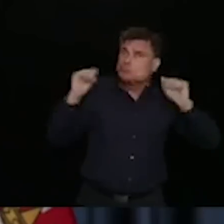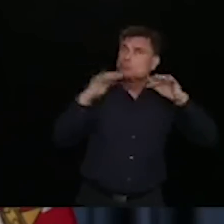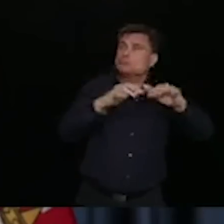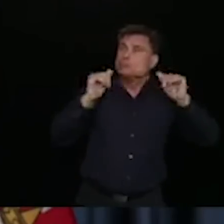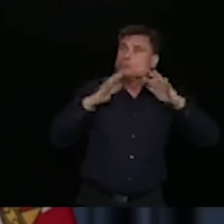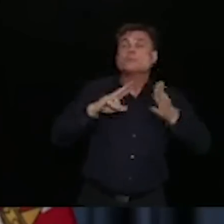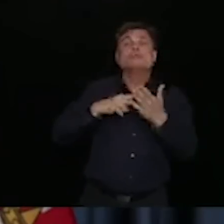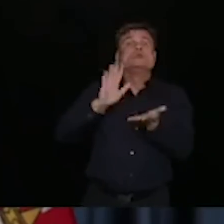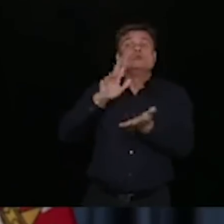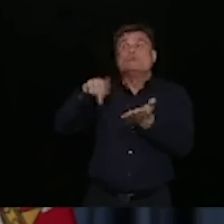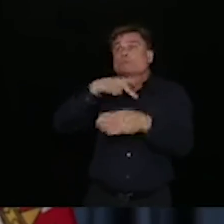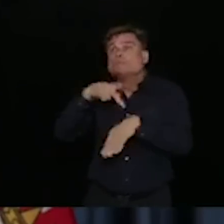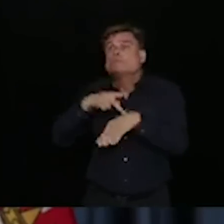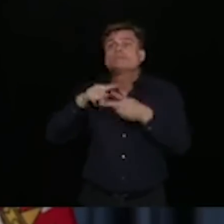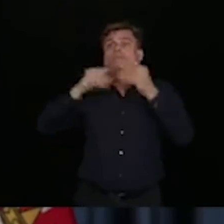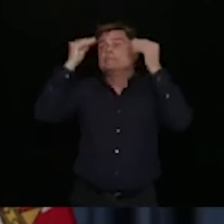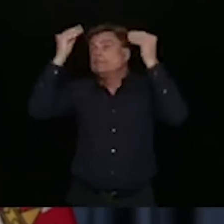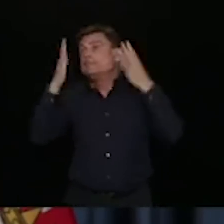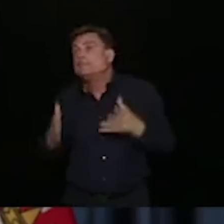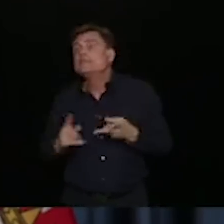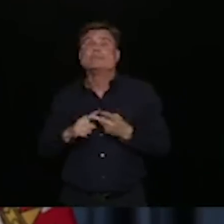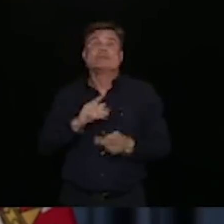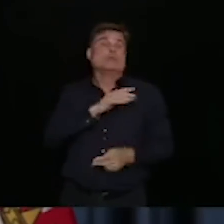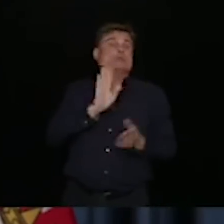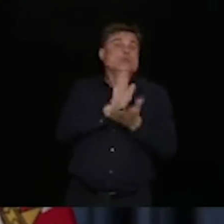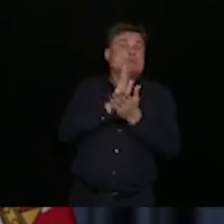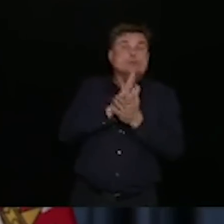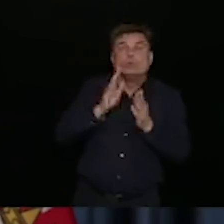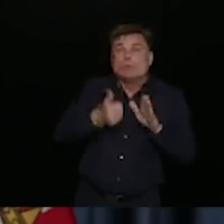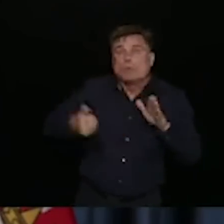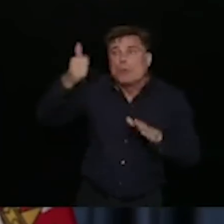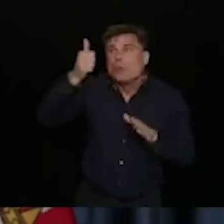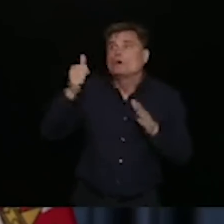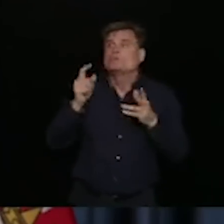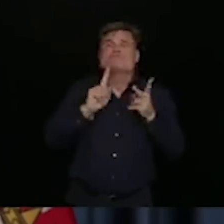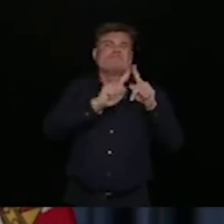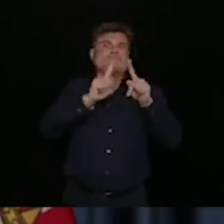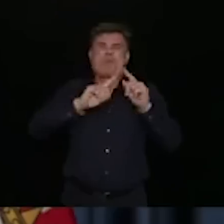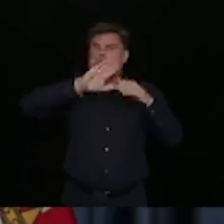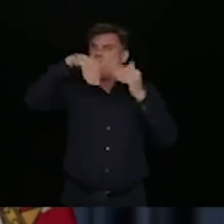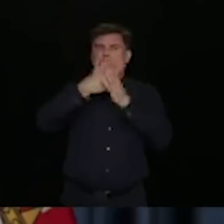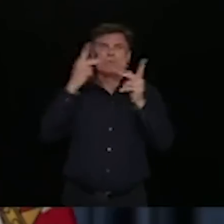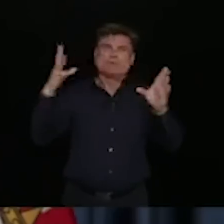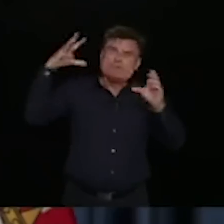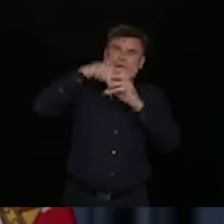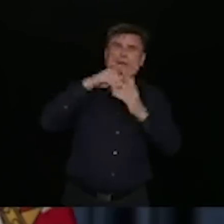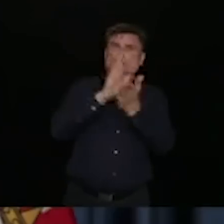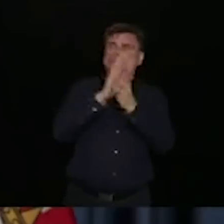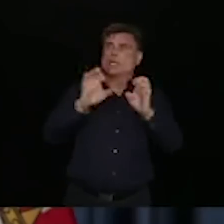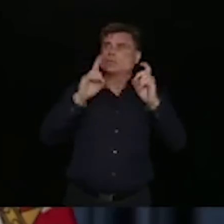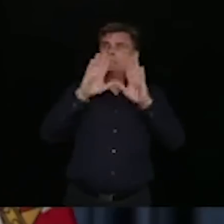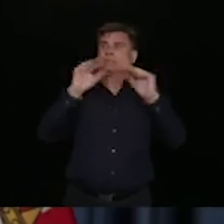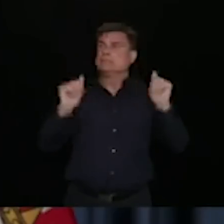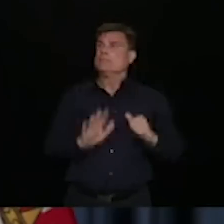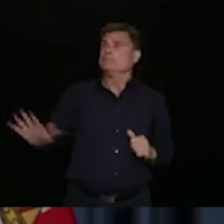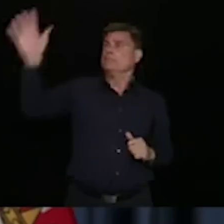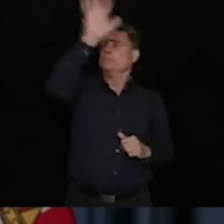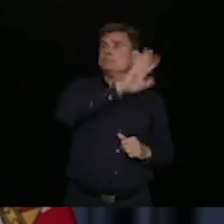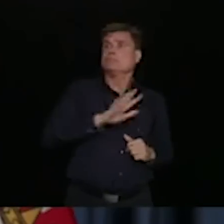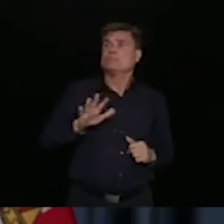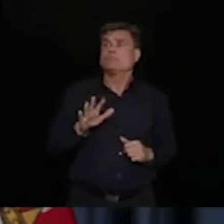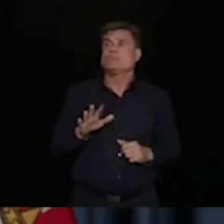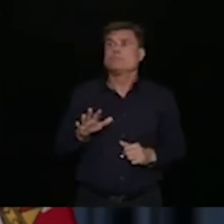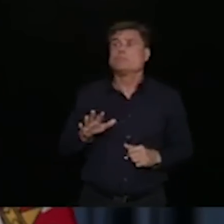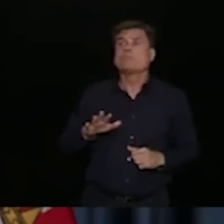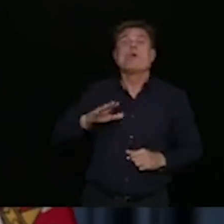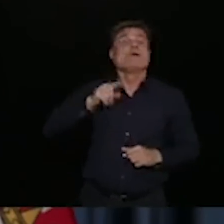administrators in schools and school boards across the province, which are all different, of course. The needs in Quesnel are not the same as the needs in Nelson